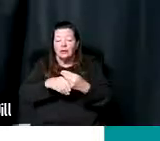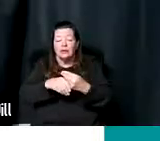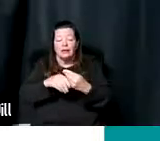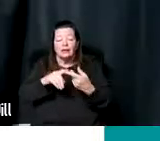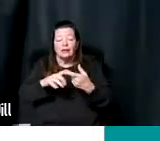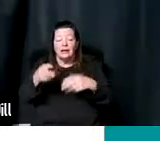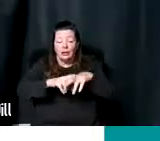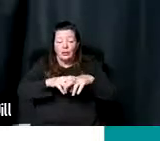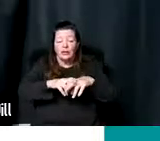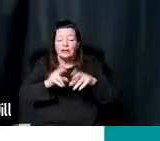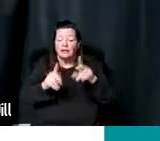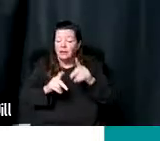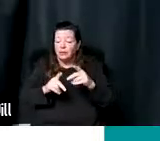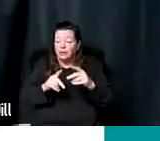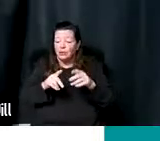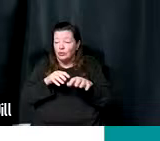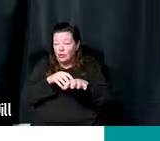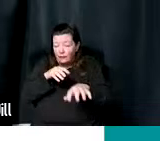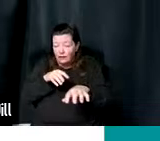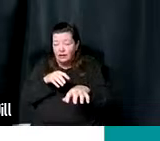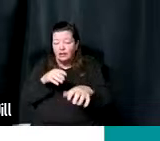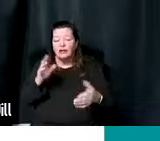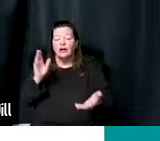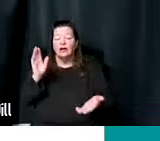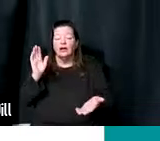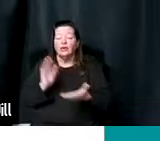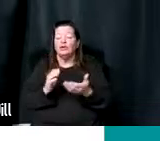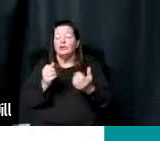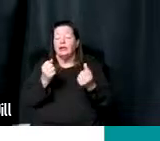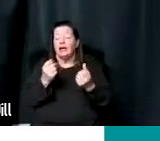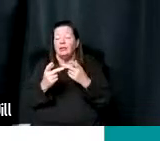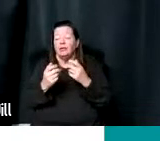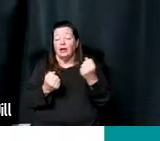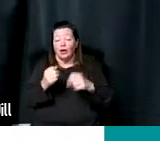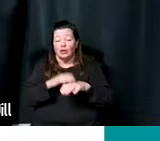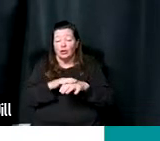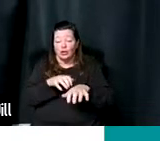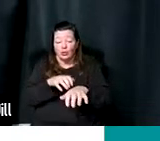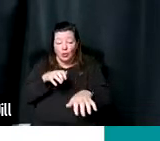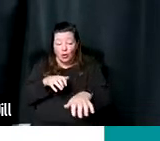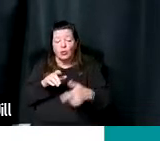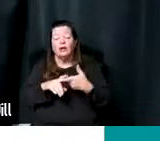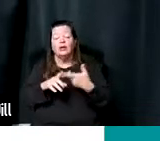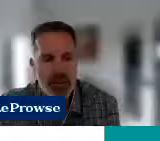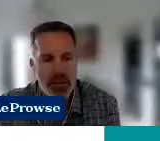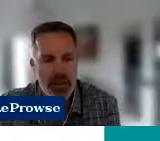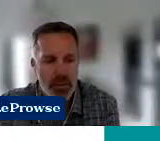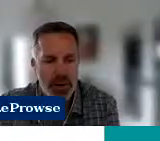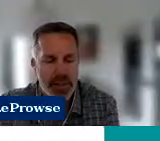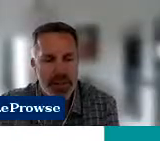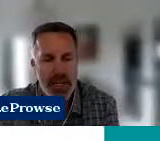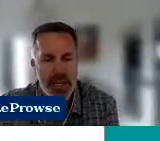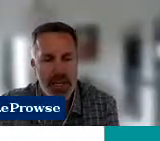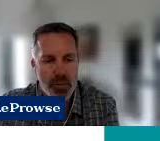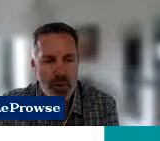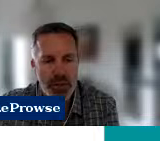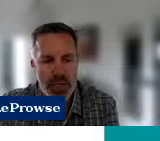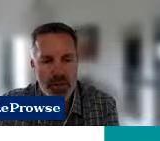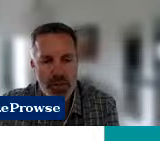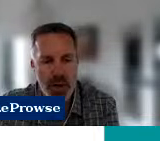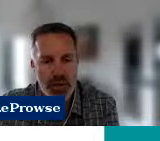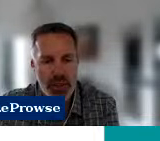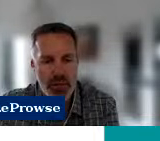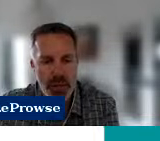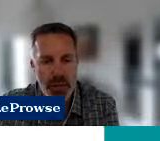people moving through the corridor while reducing the number of vehicles on the road, improving access to public transit, providing safer and